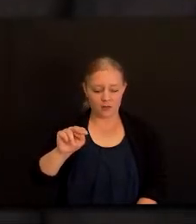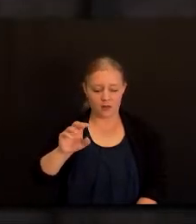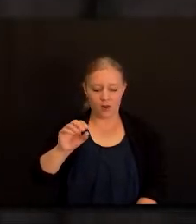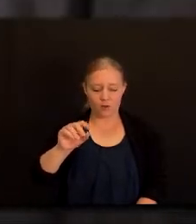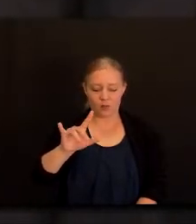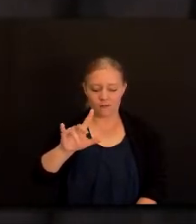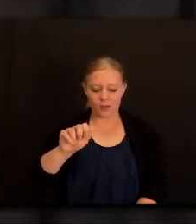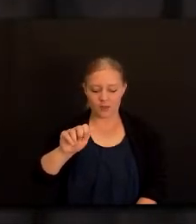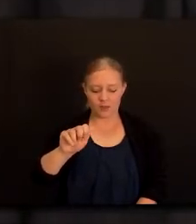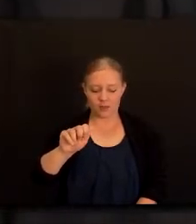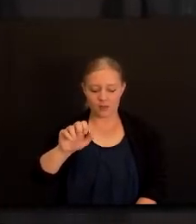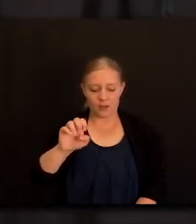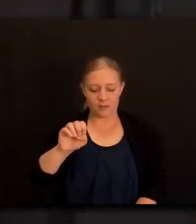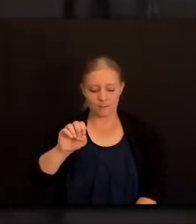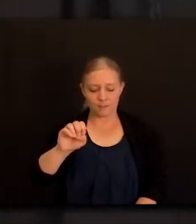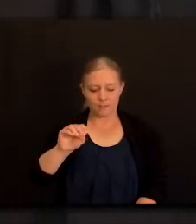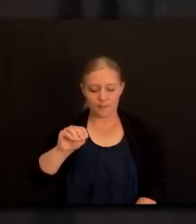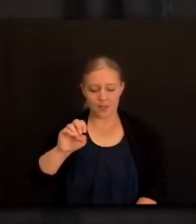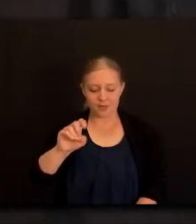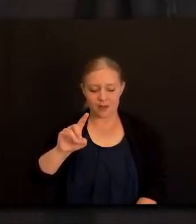Olivia Ella Medellin.